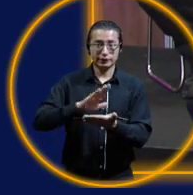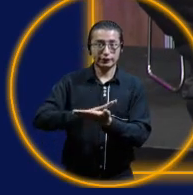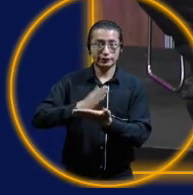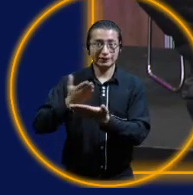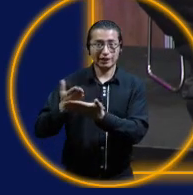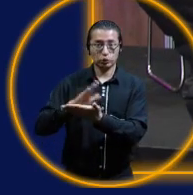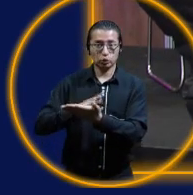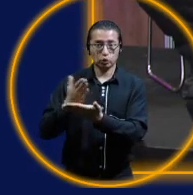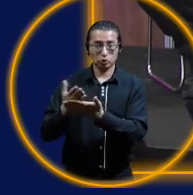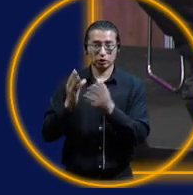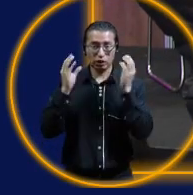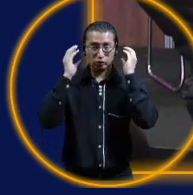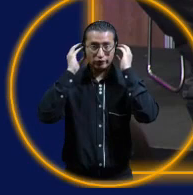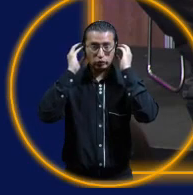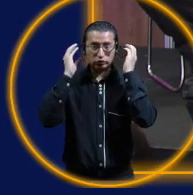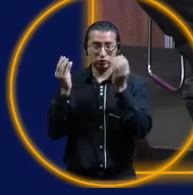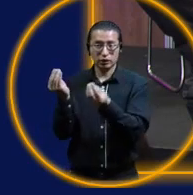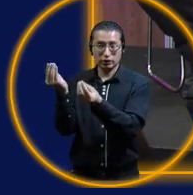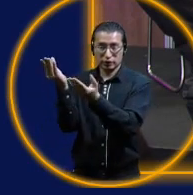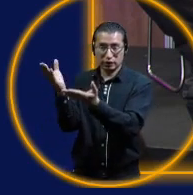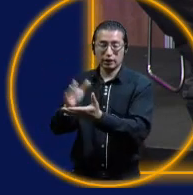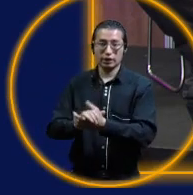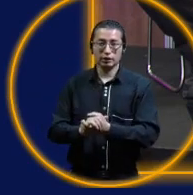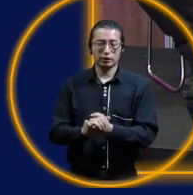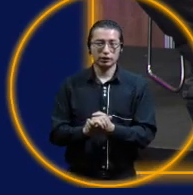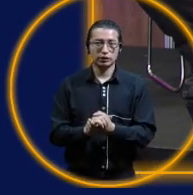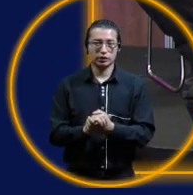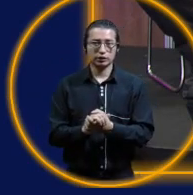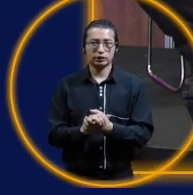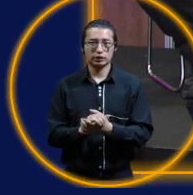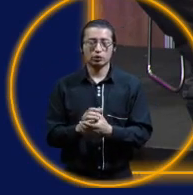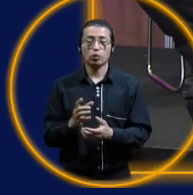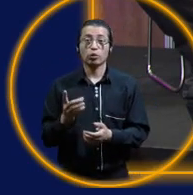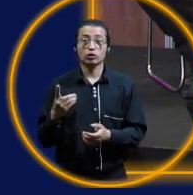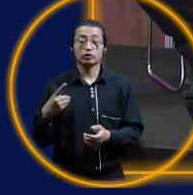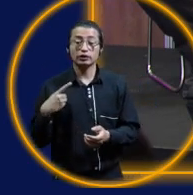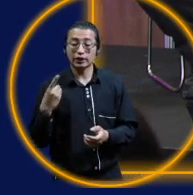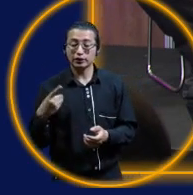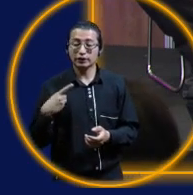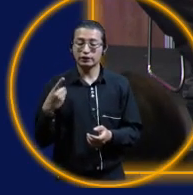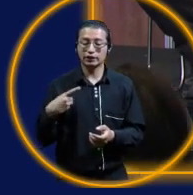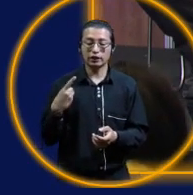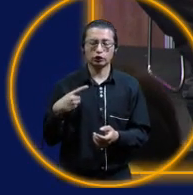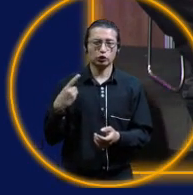here. The best breakfast of my life. Desayuno uno. Yeah.